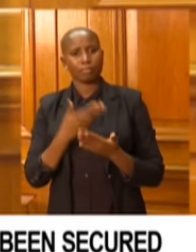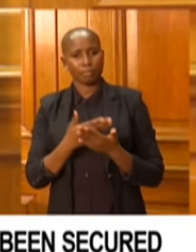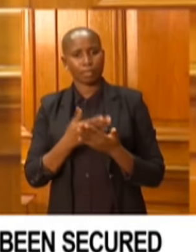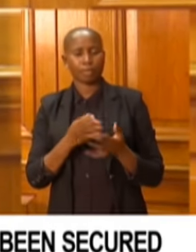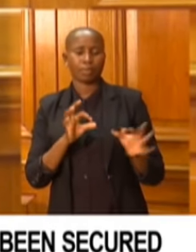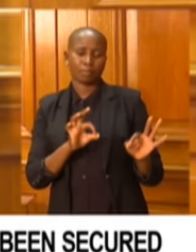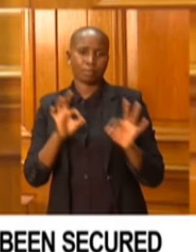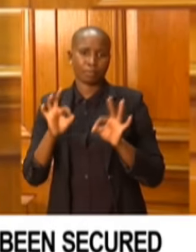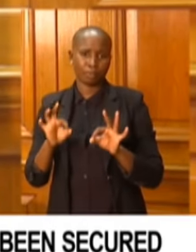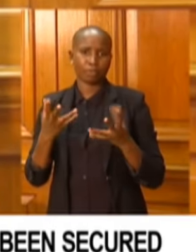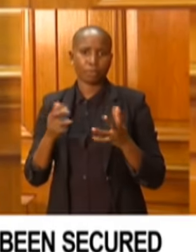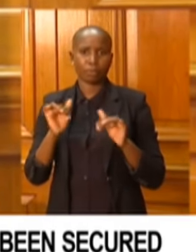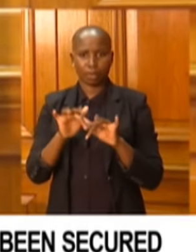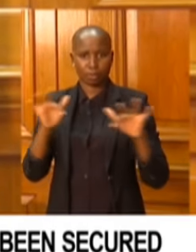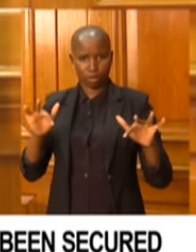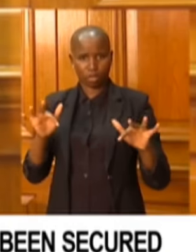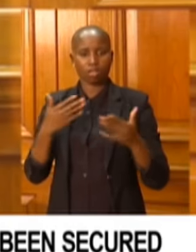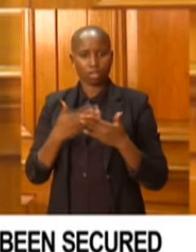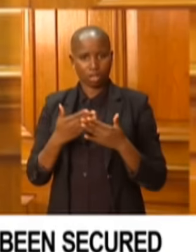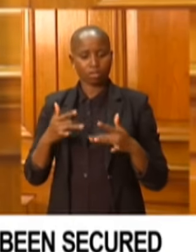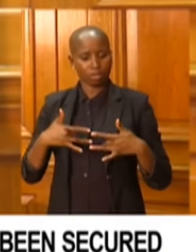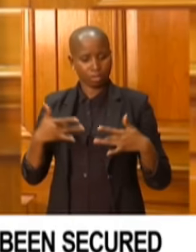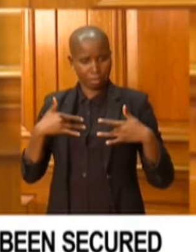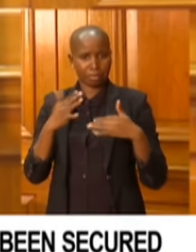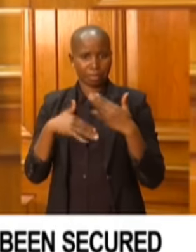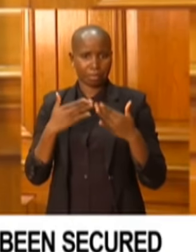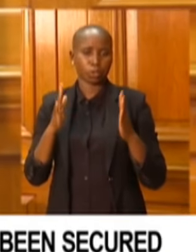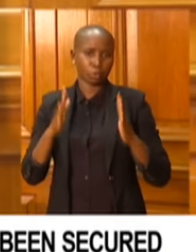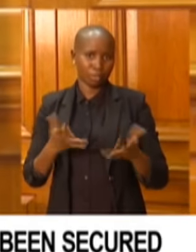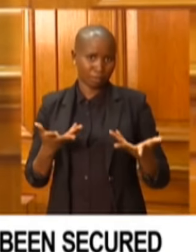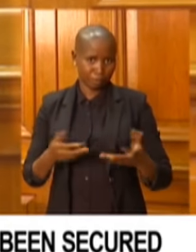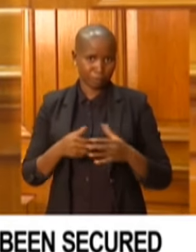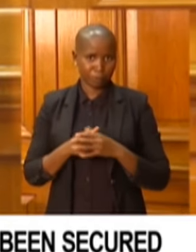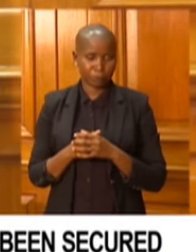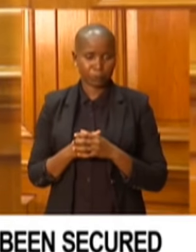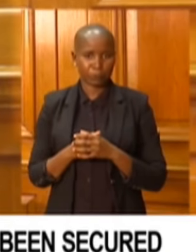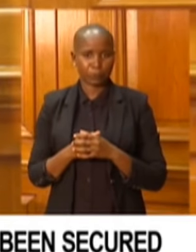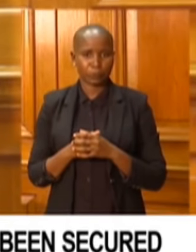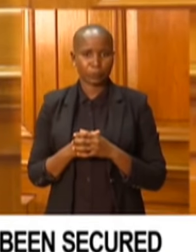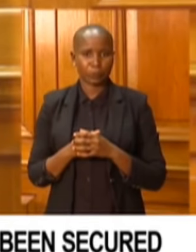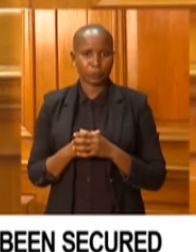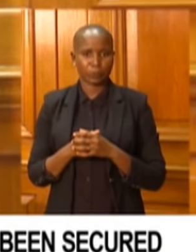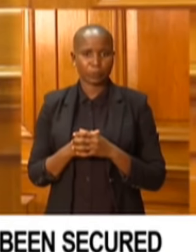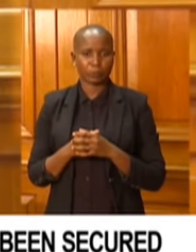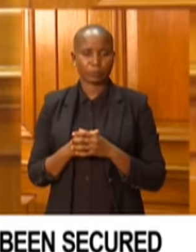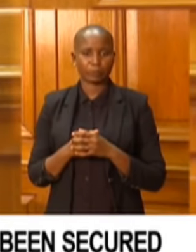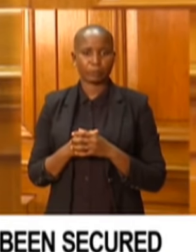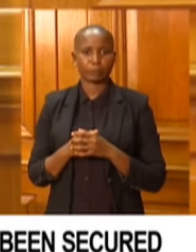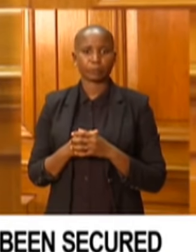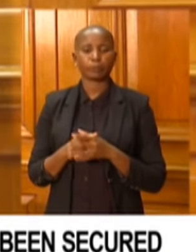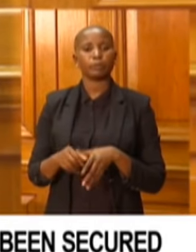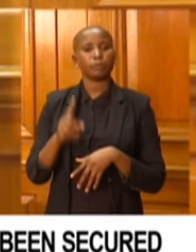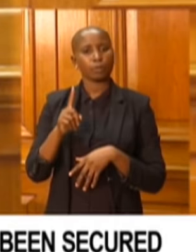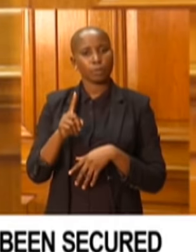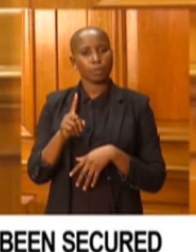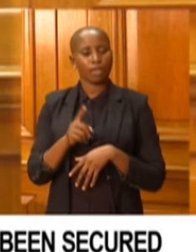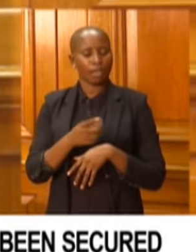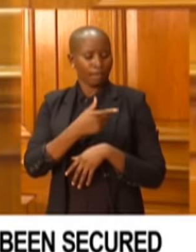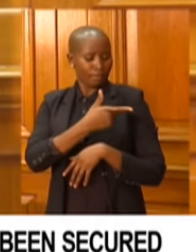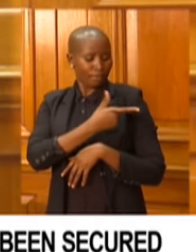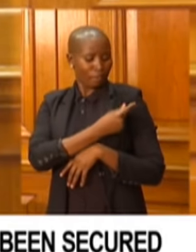immunity. The third part of our strategy is to distribute the vaccines